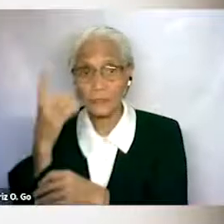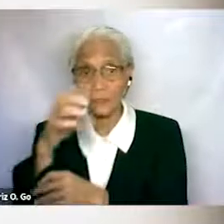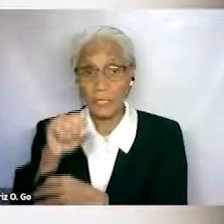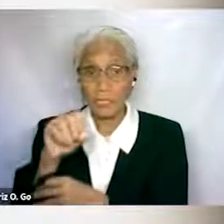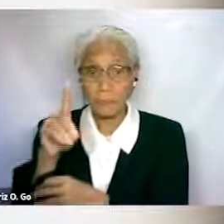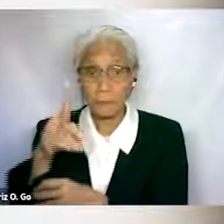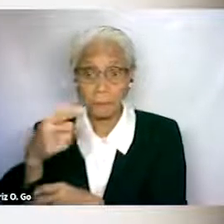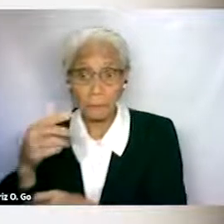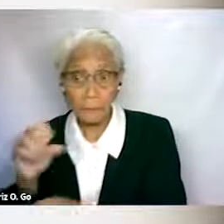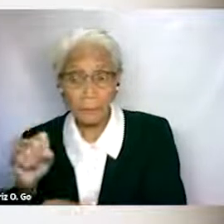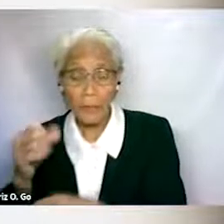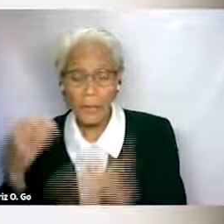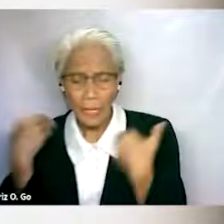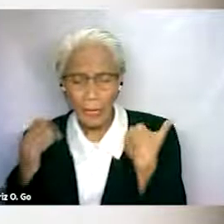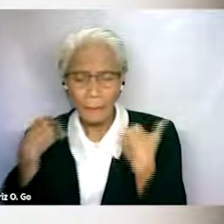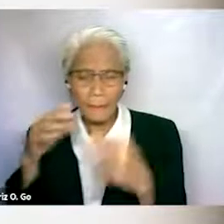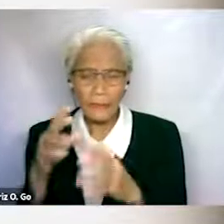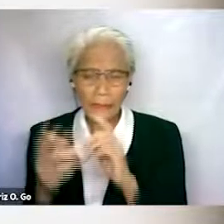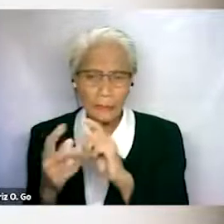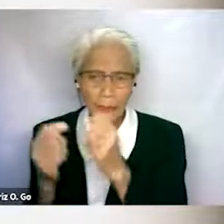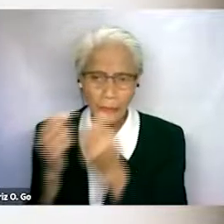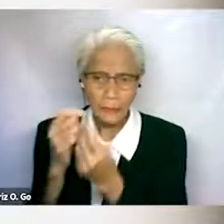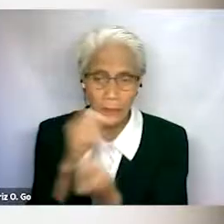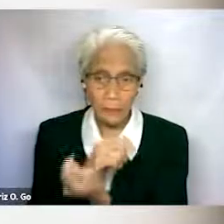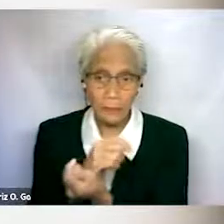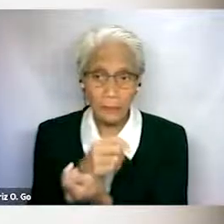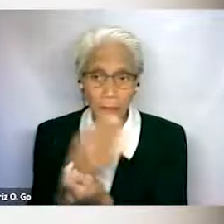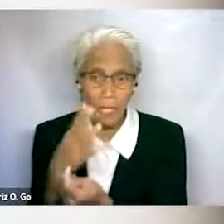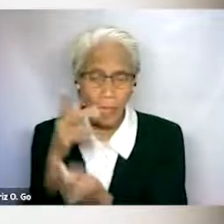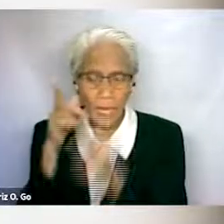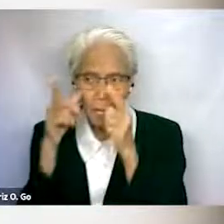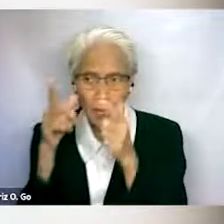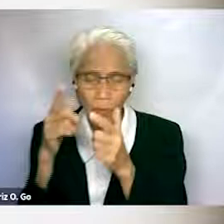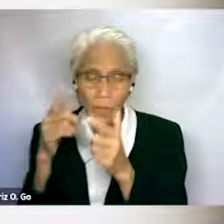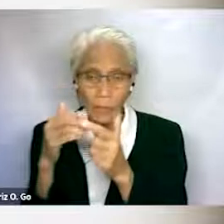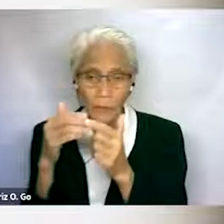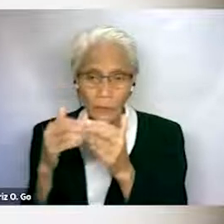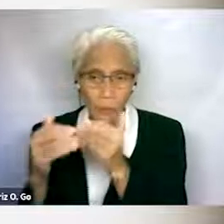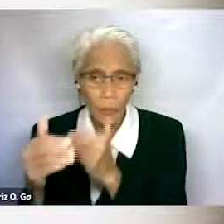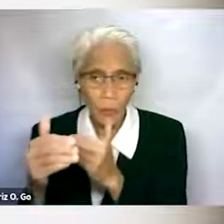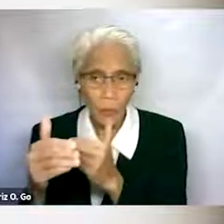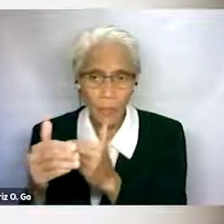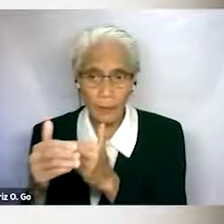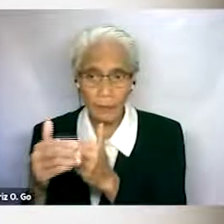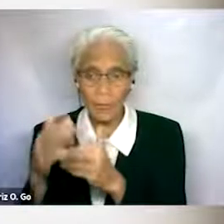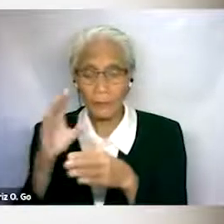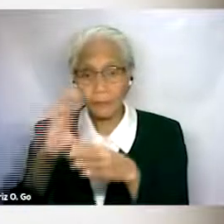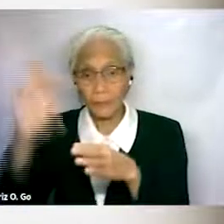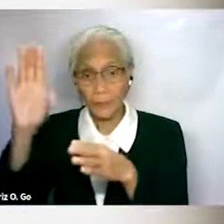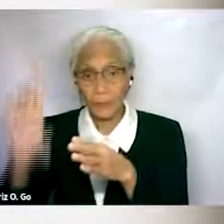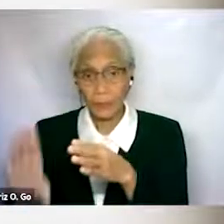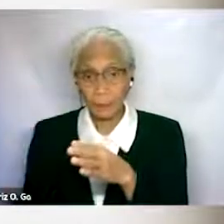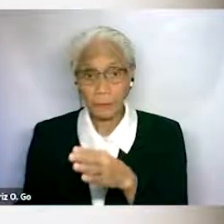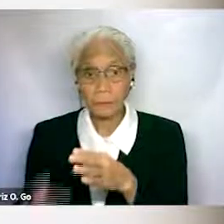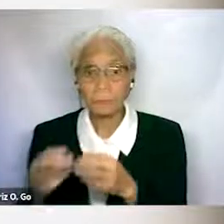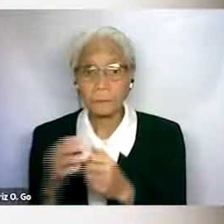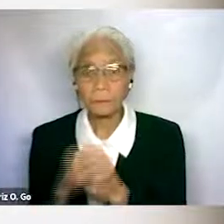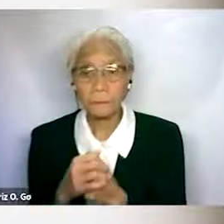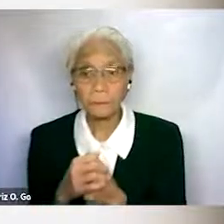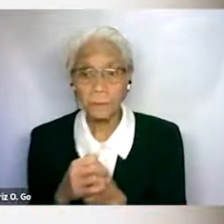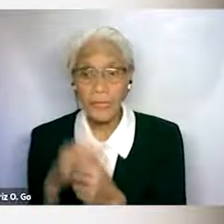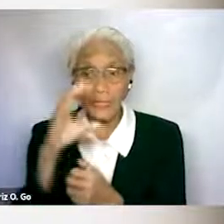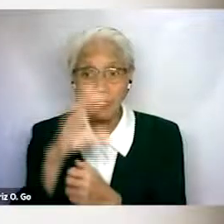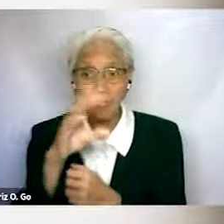marginalized women. So for example, we had FGDs with girl children, LBT children on a war on drugs, and in our